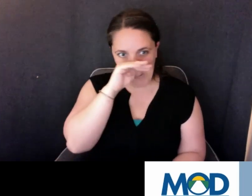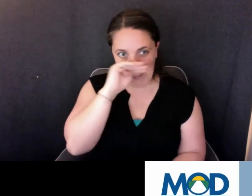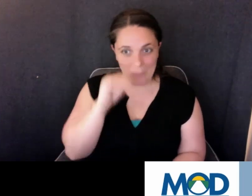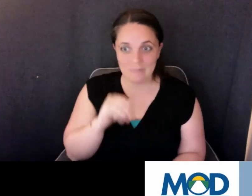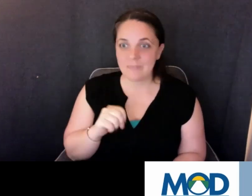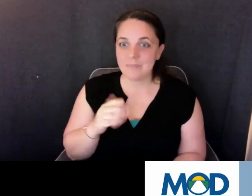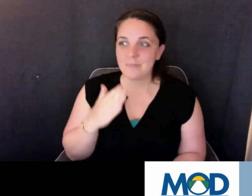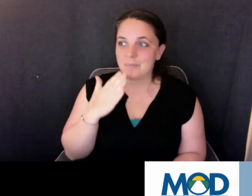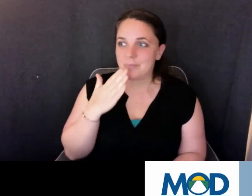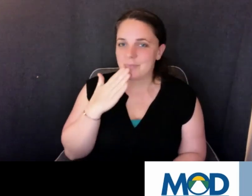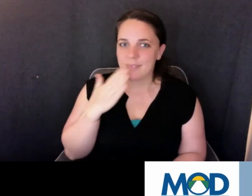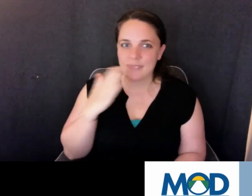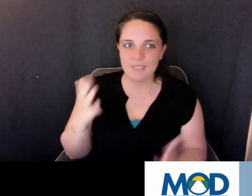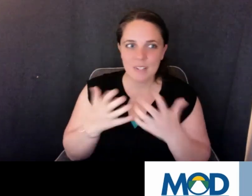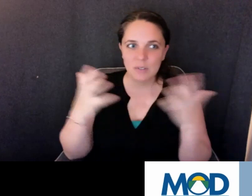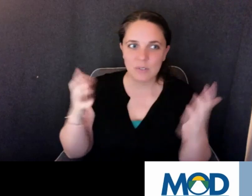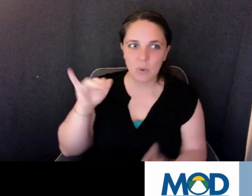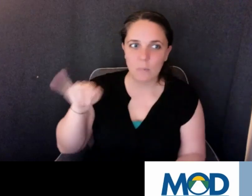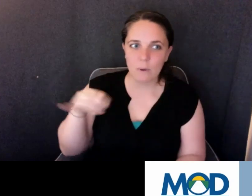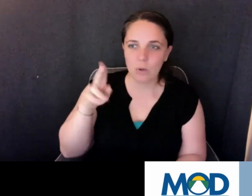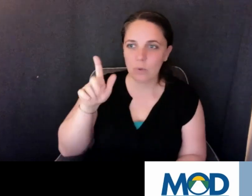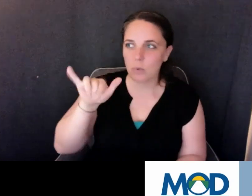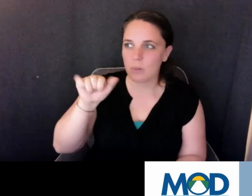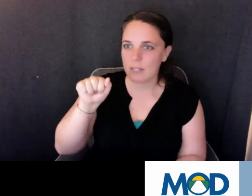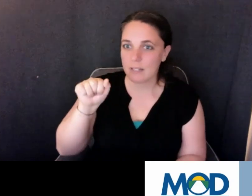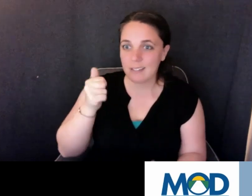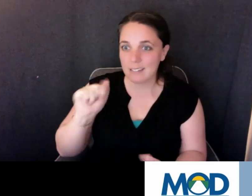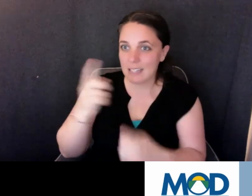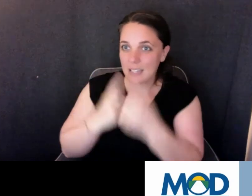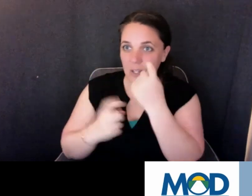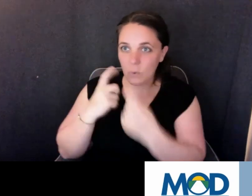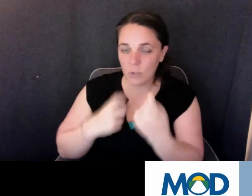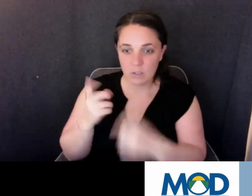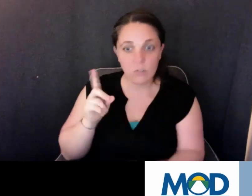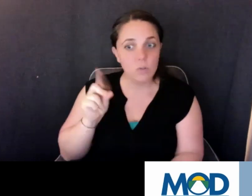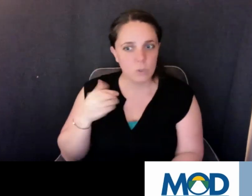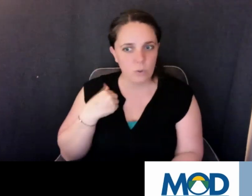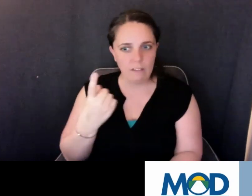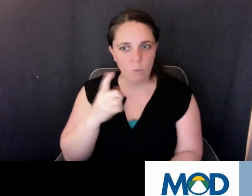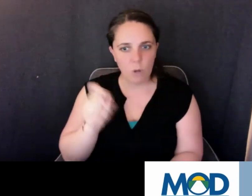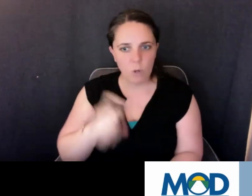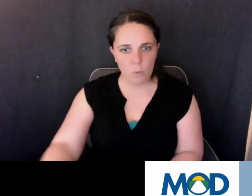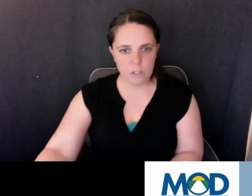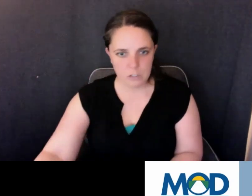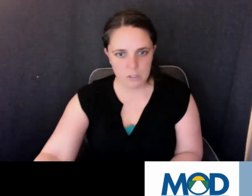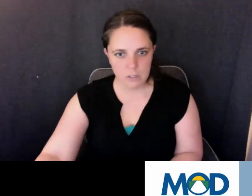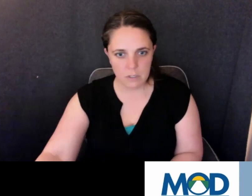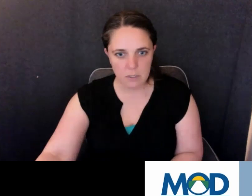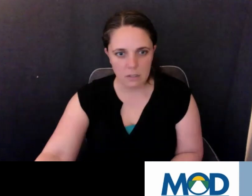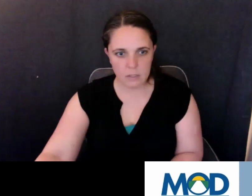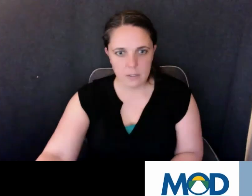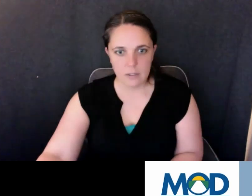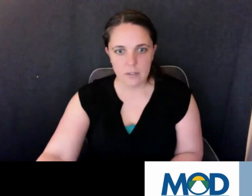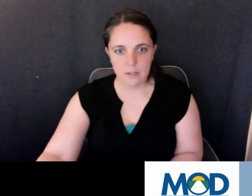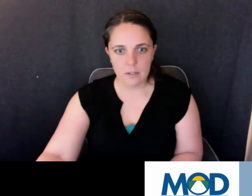Thank you so much, Julia. We do have a question in the chat. You touched on the resource just